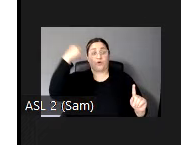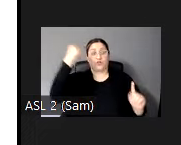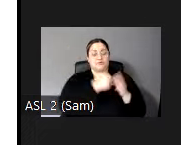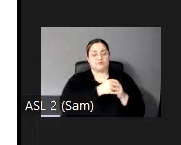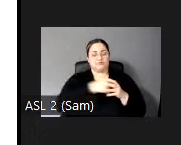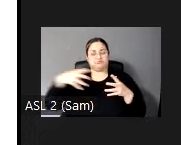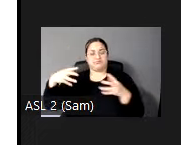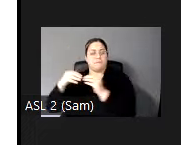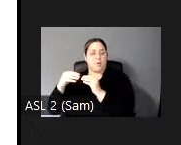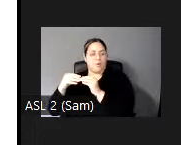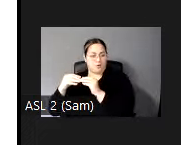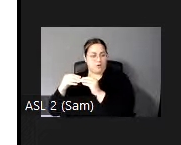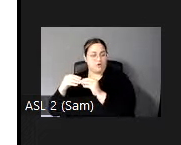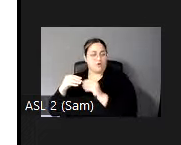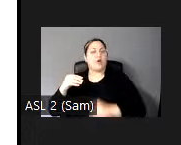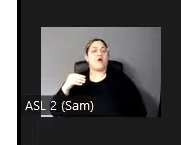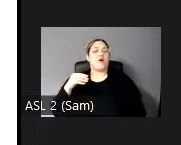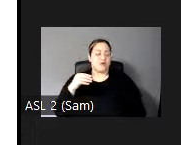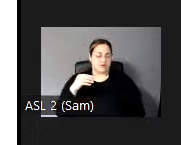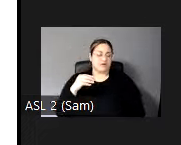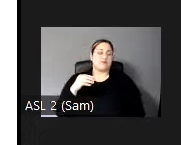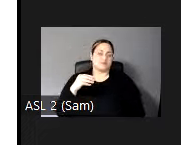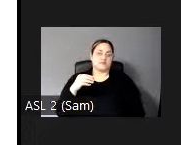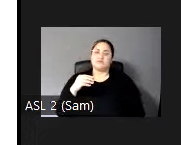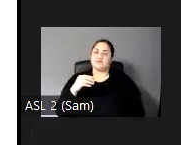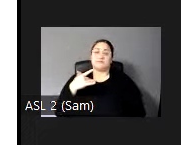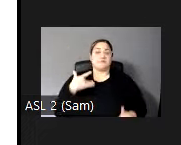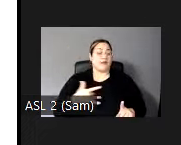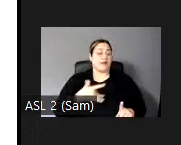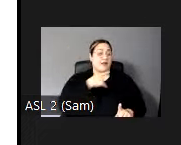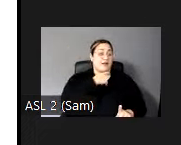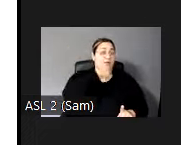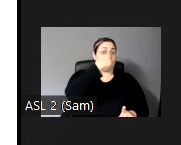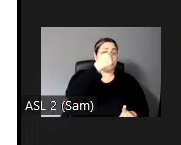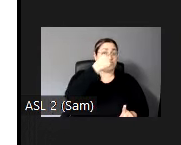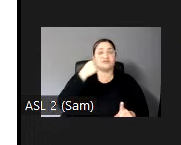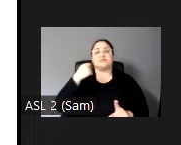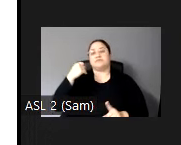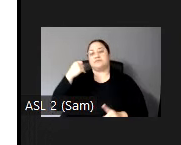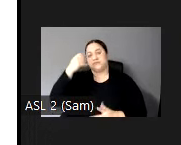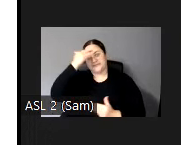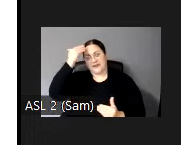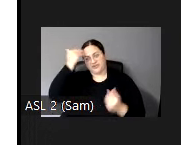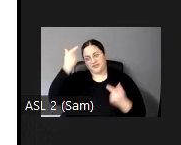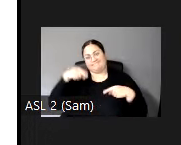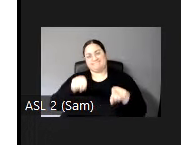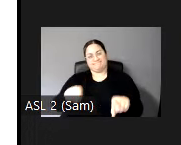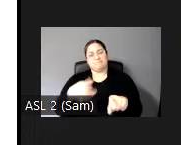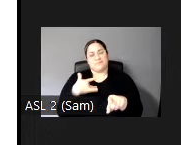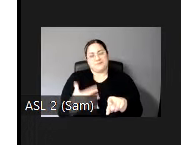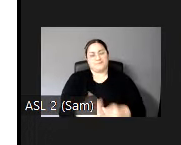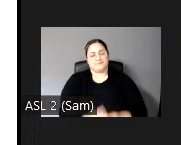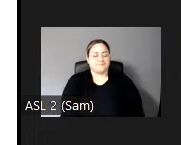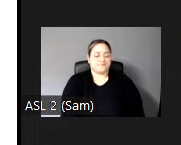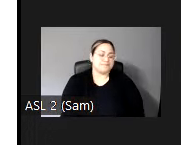is the biggest risk factor for people developing dementia. It is not the only one, but we do know that as people age, their risk does